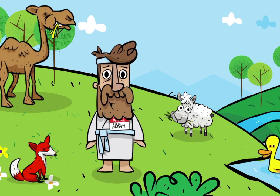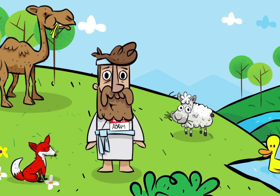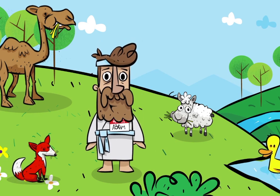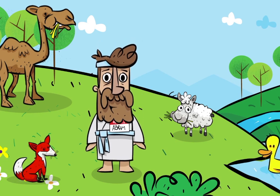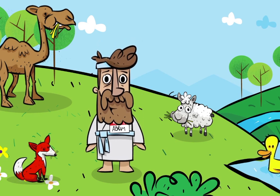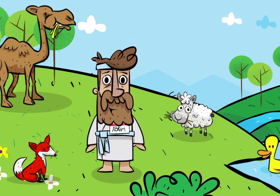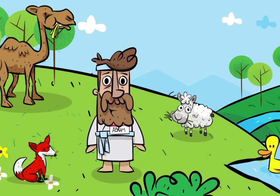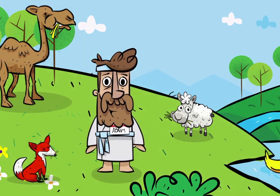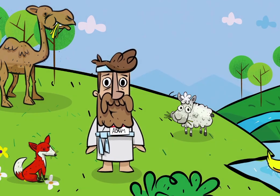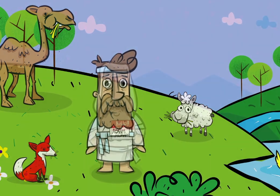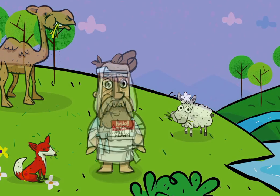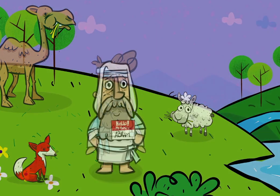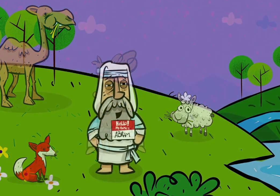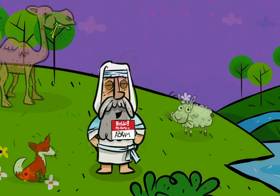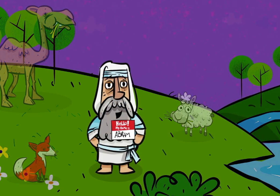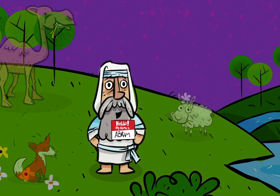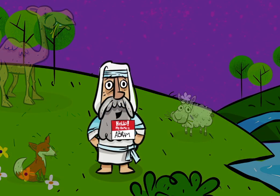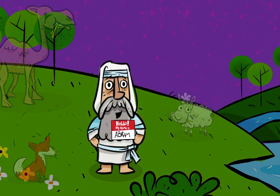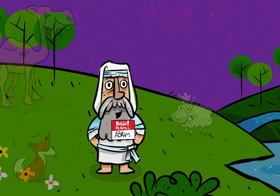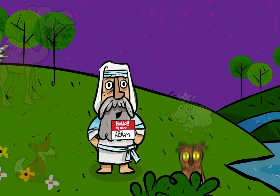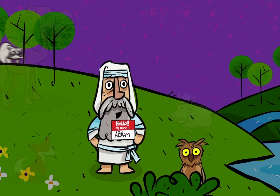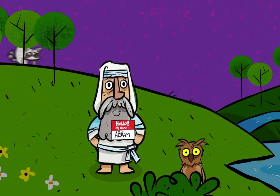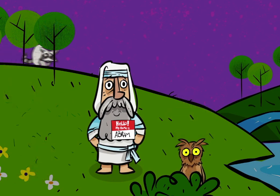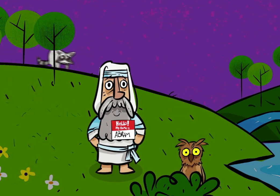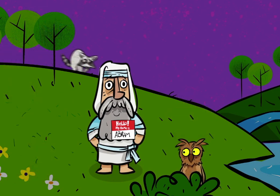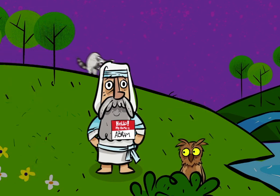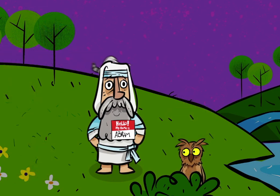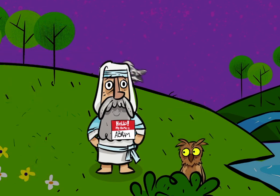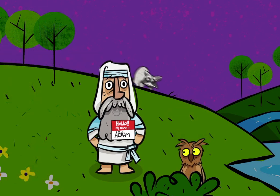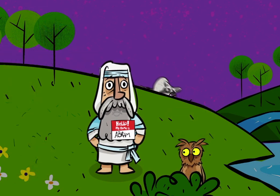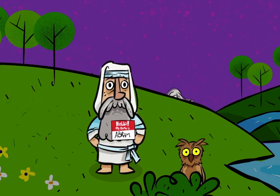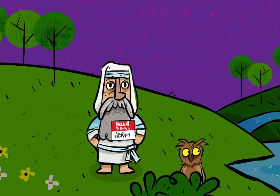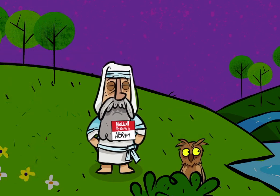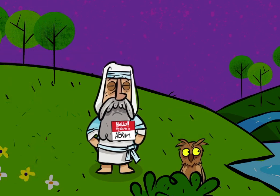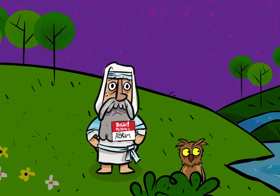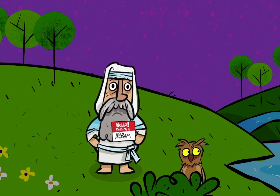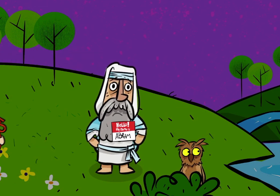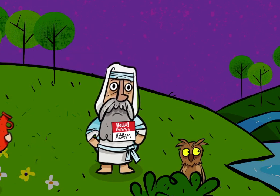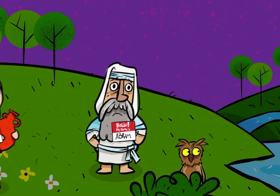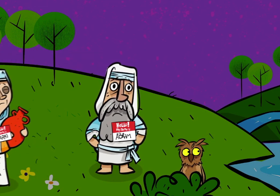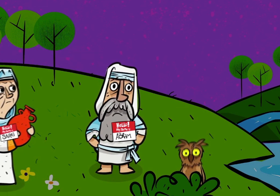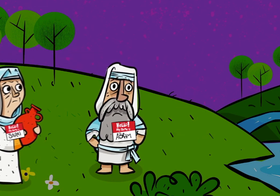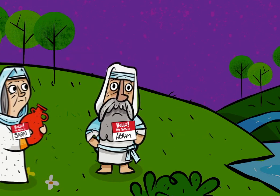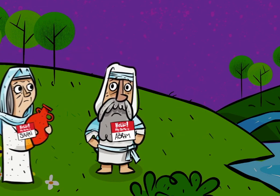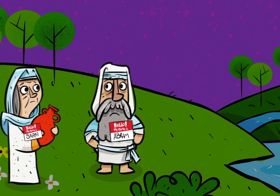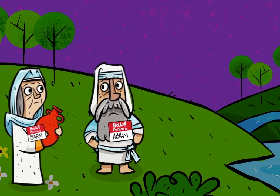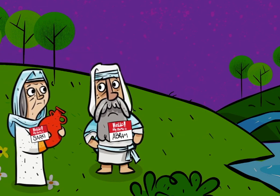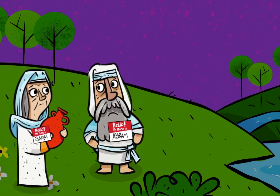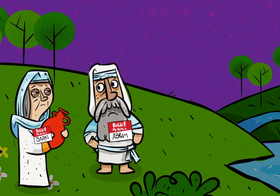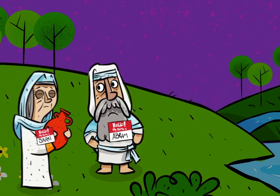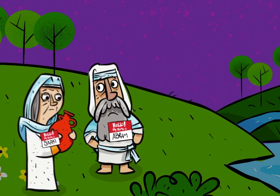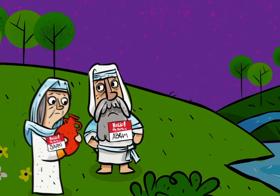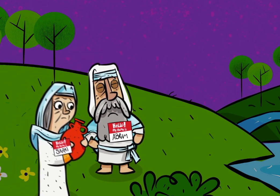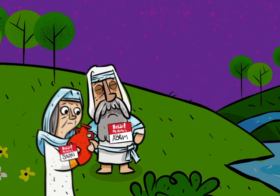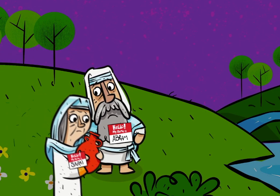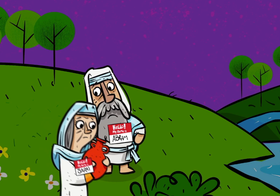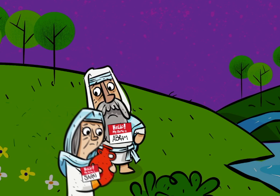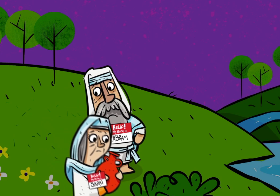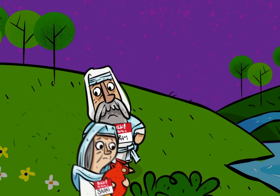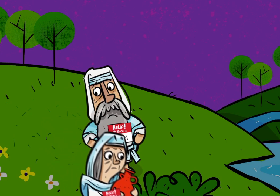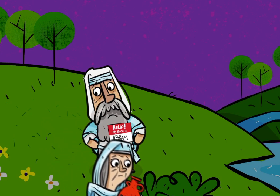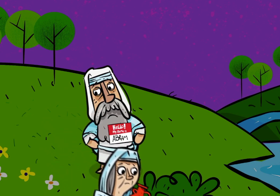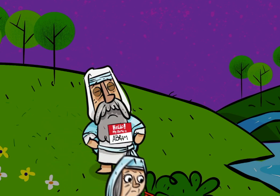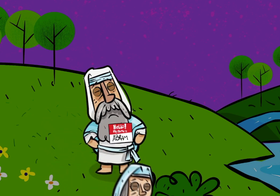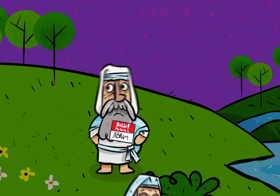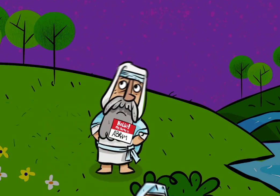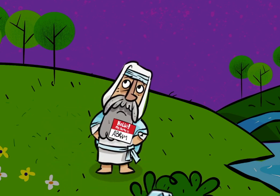Abram would have many children. Ah. 25 years passed. Abram and Sarai were very old